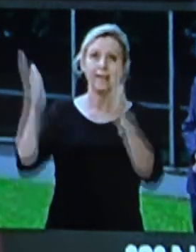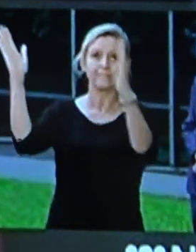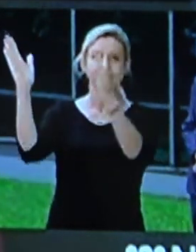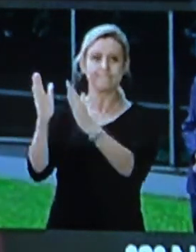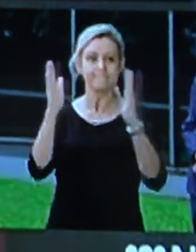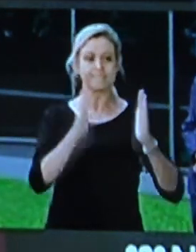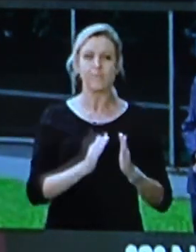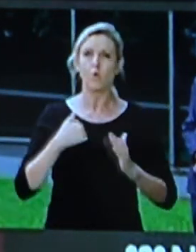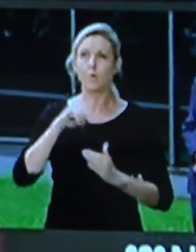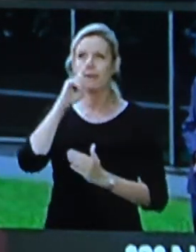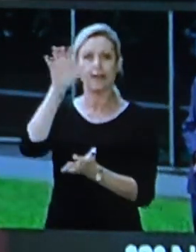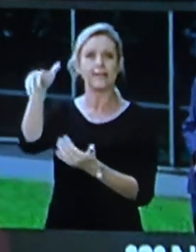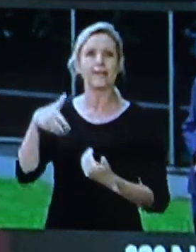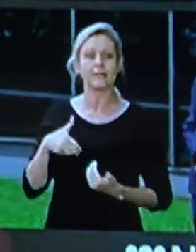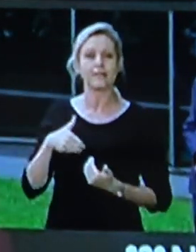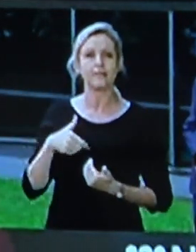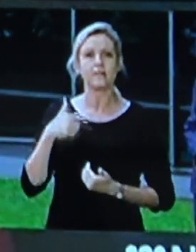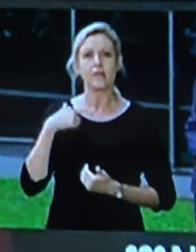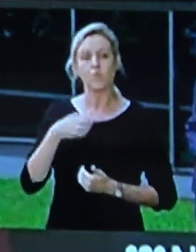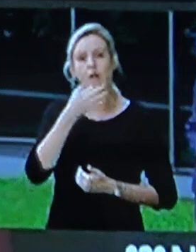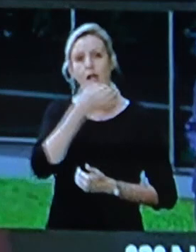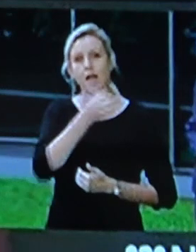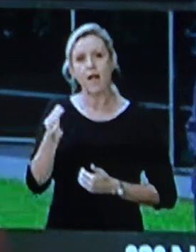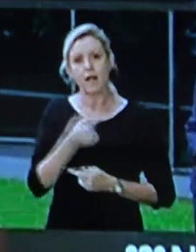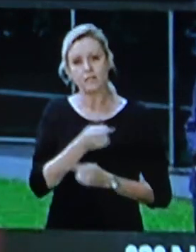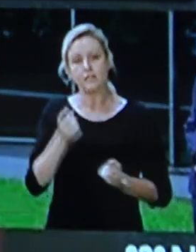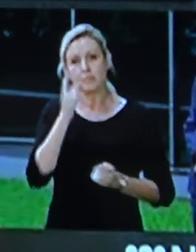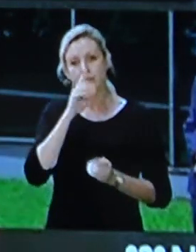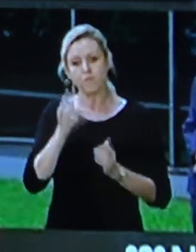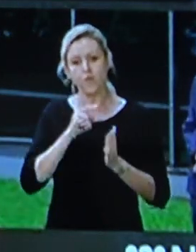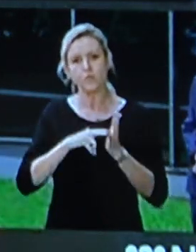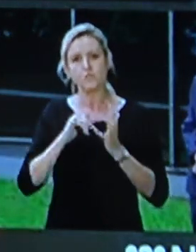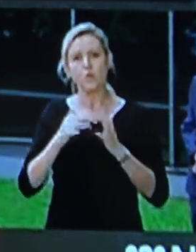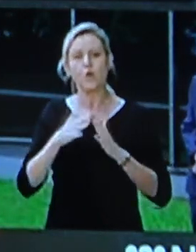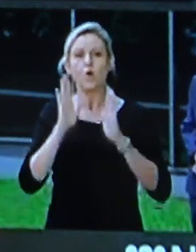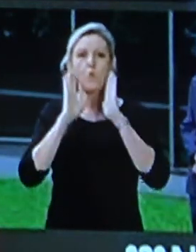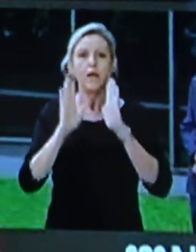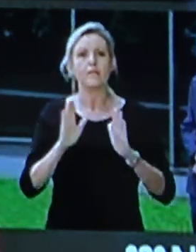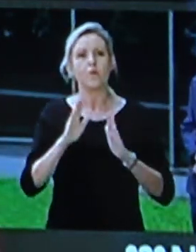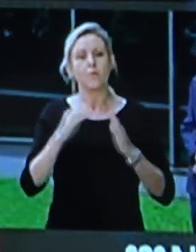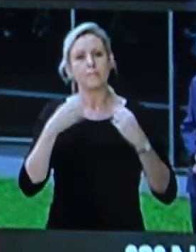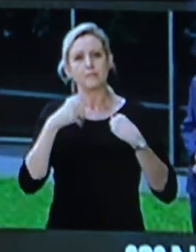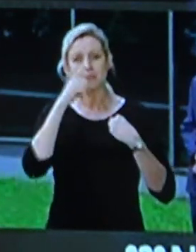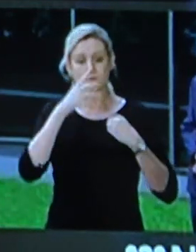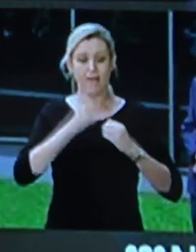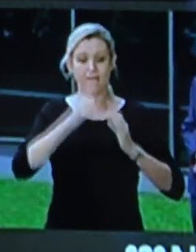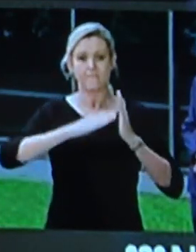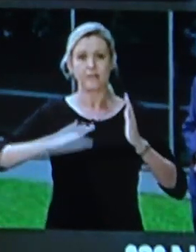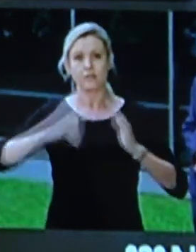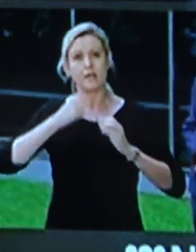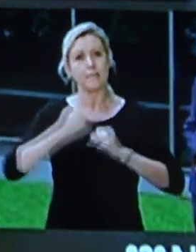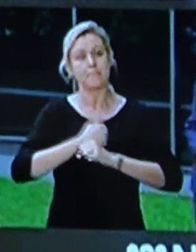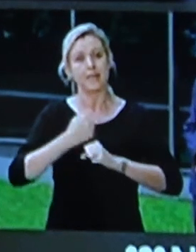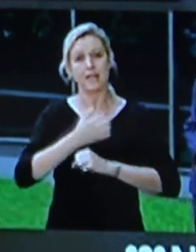And so today, I'm calling on the great people of our state, those great business people, those manufacturers who are able to retool, to